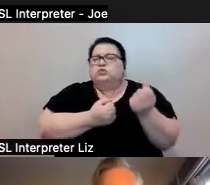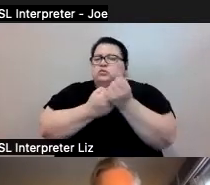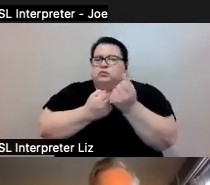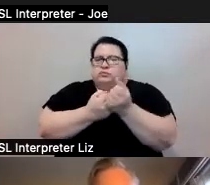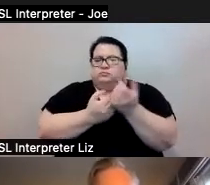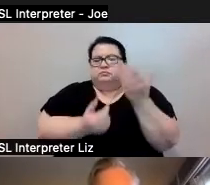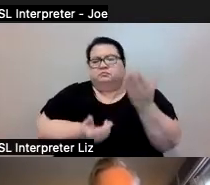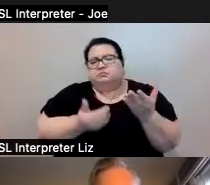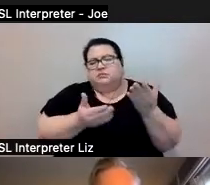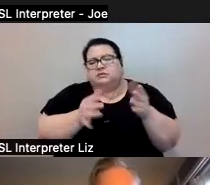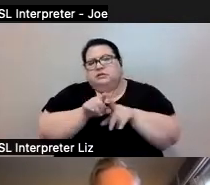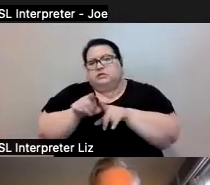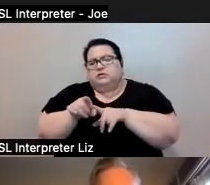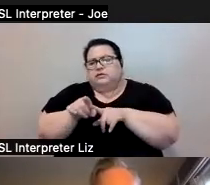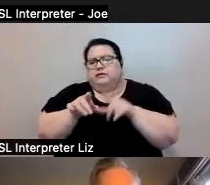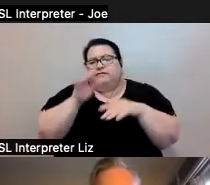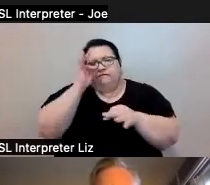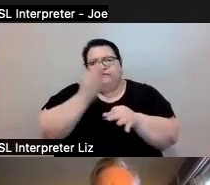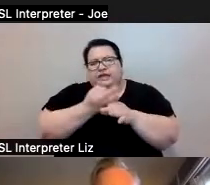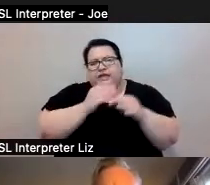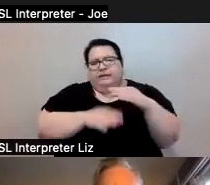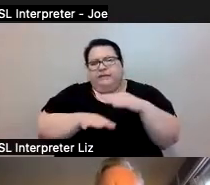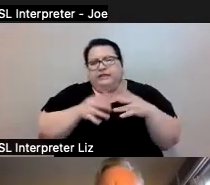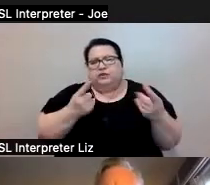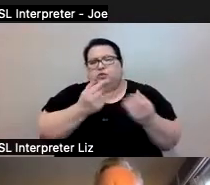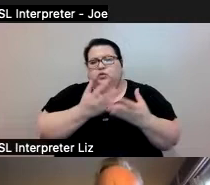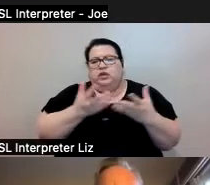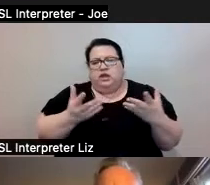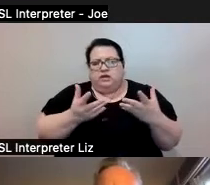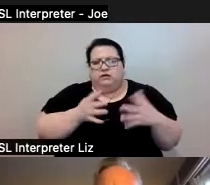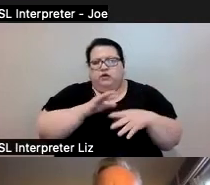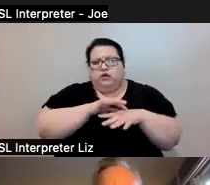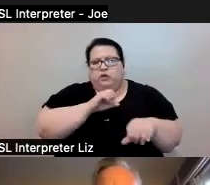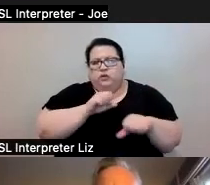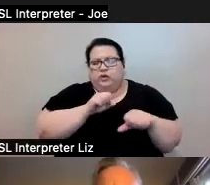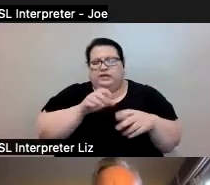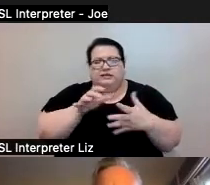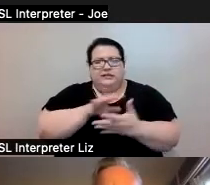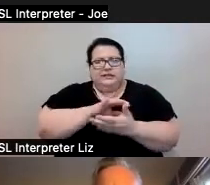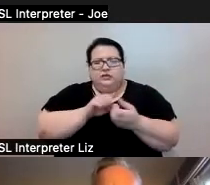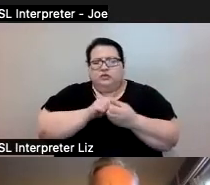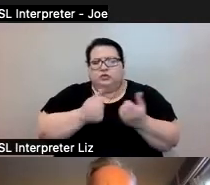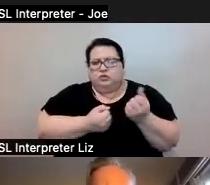maybe even faith-based and other groups that do a lot of post-earthquake and disaster support.